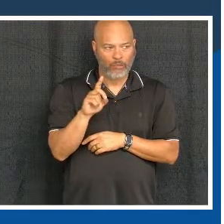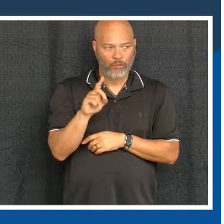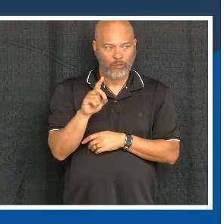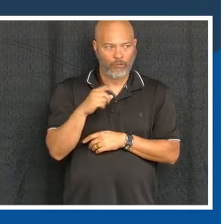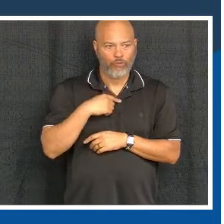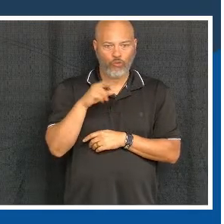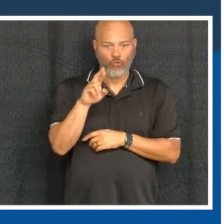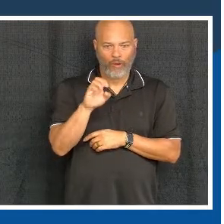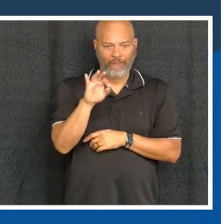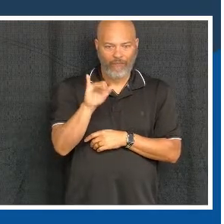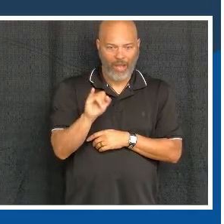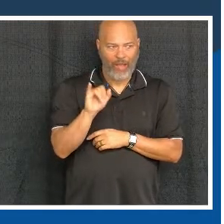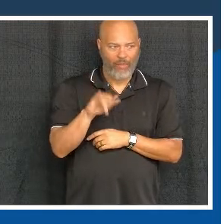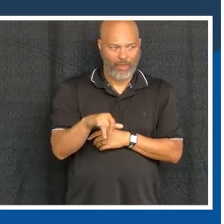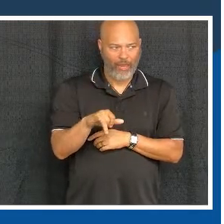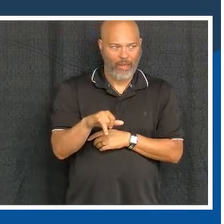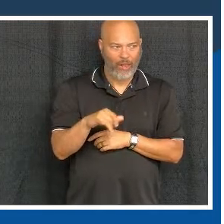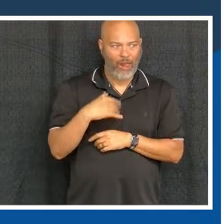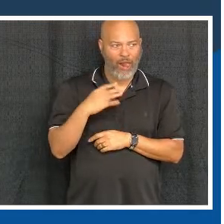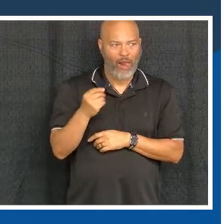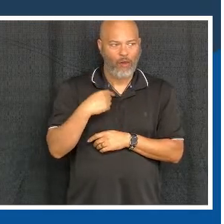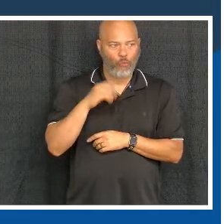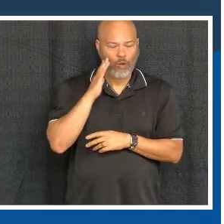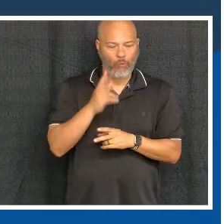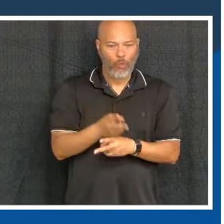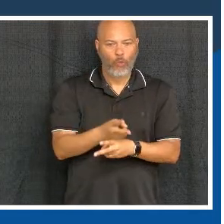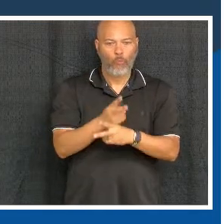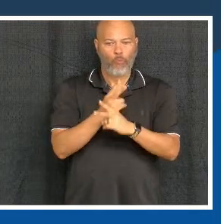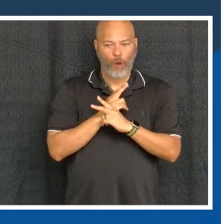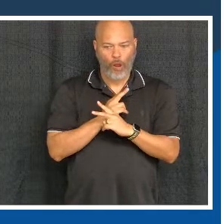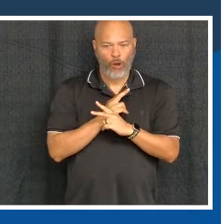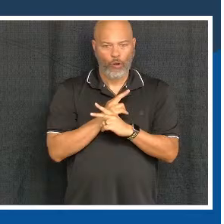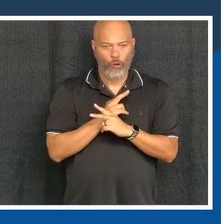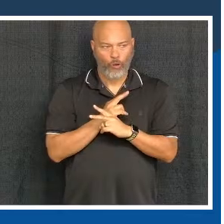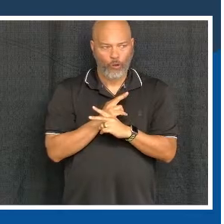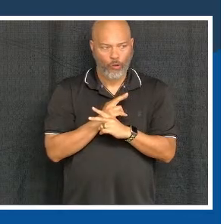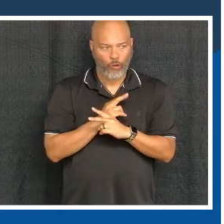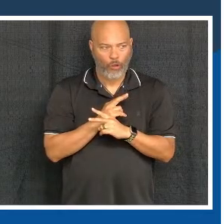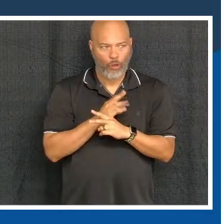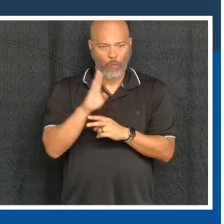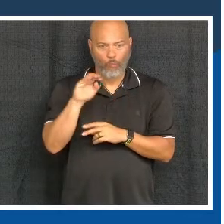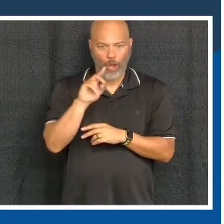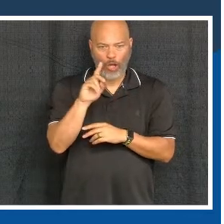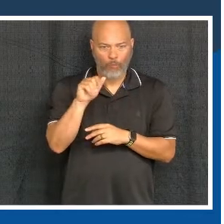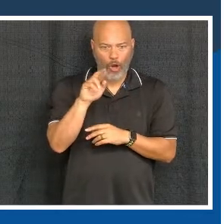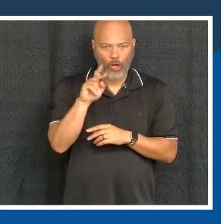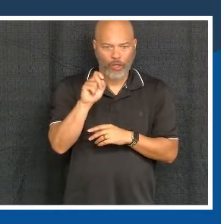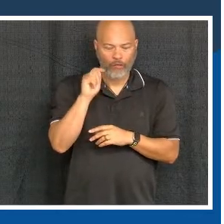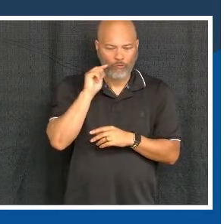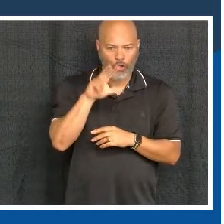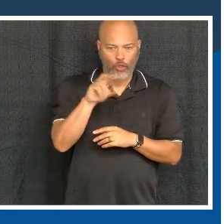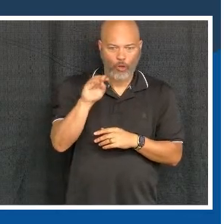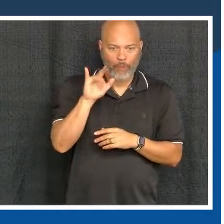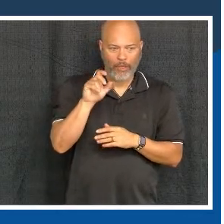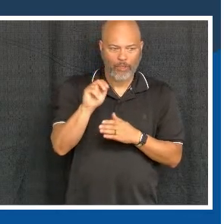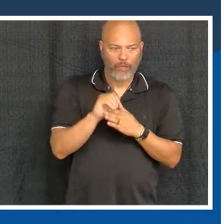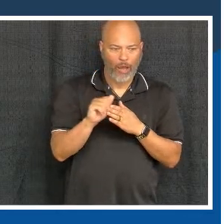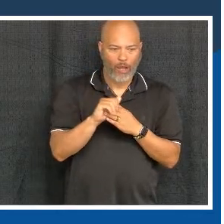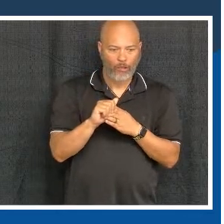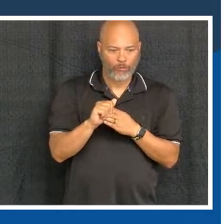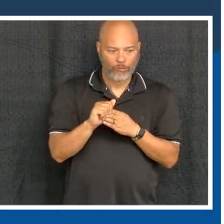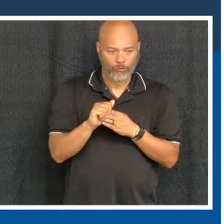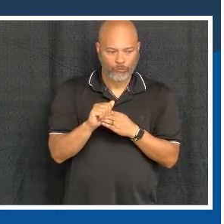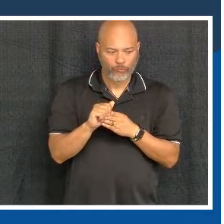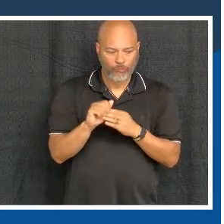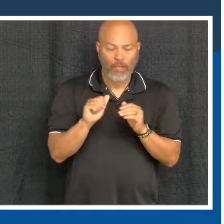refinance those. And then we're going to borrow, go to the bond market for $30 million.